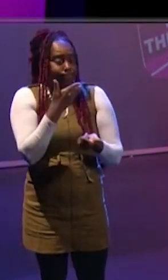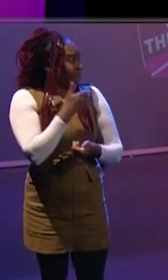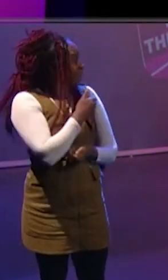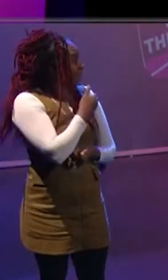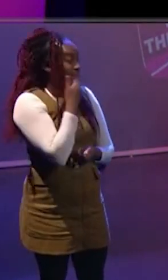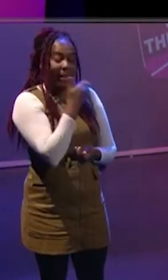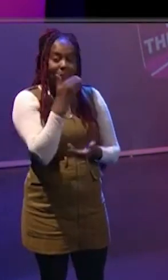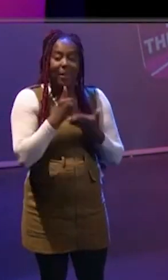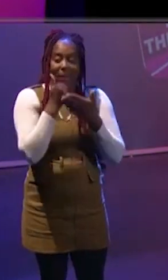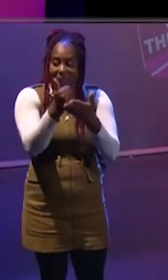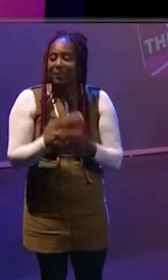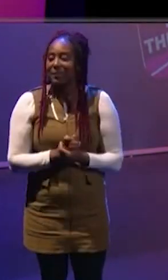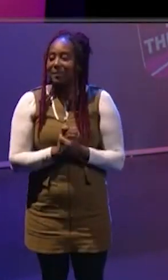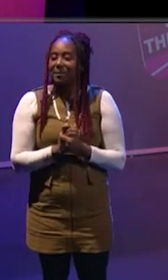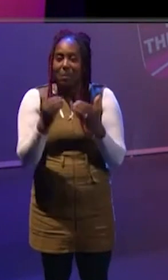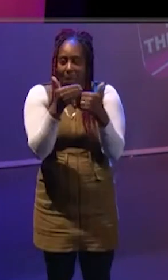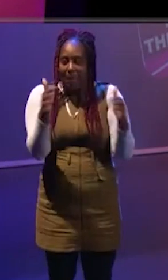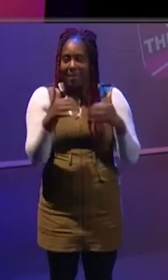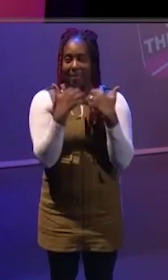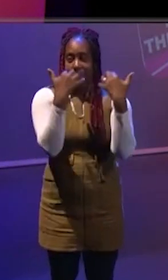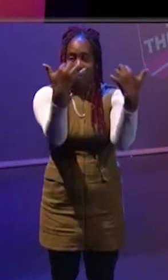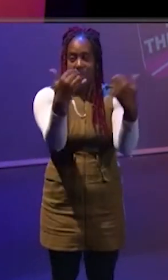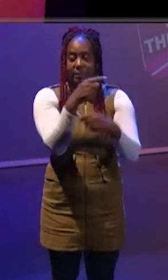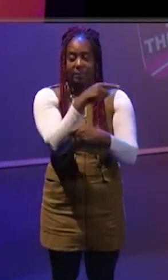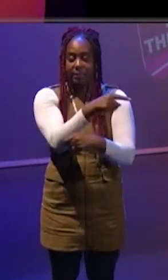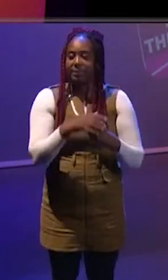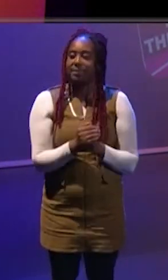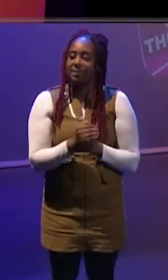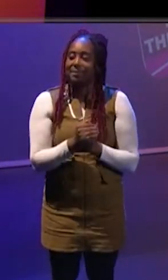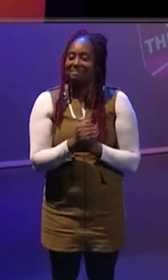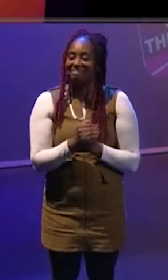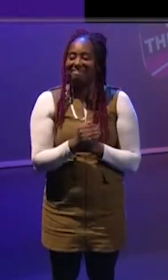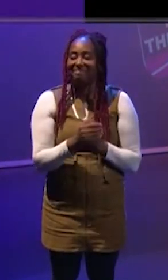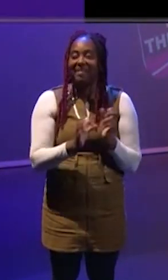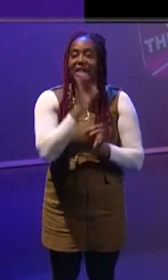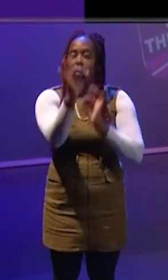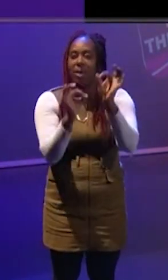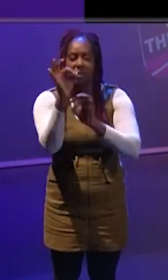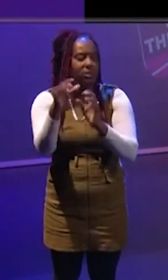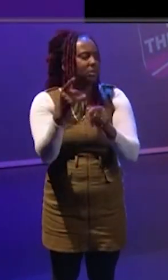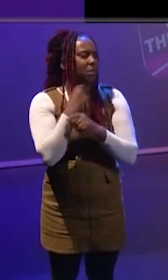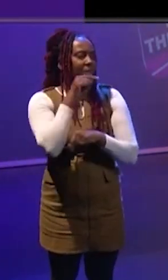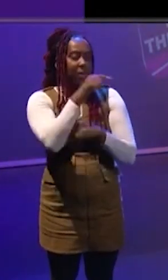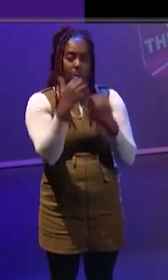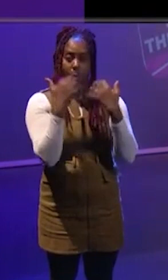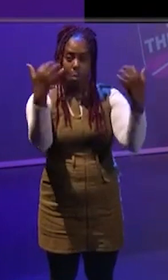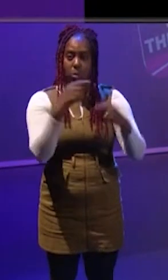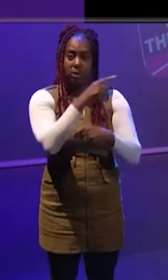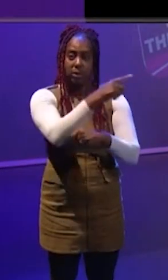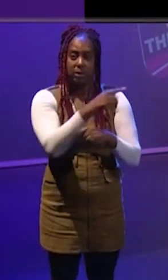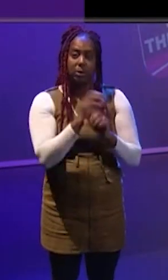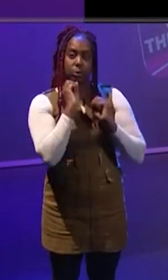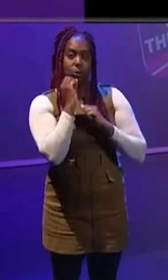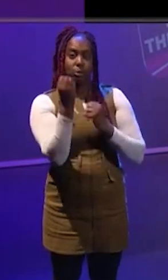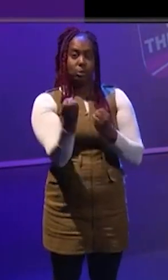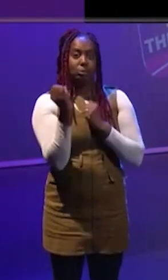Thank you so much. So we're going to open up to the floor. If anyone has any questions, there's a question over there. If you just shout